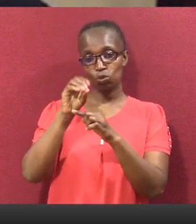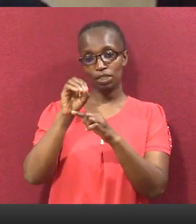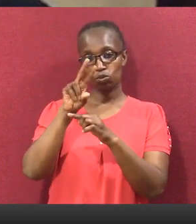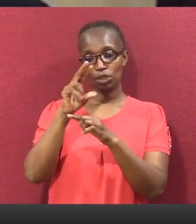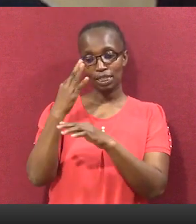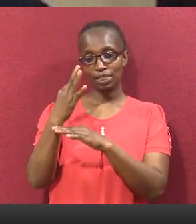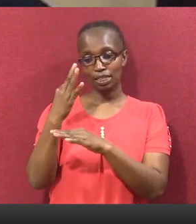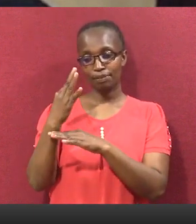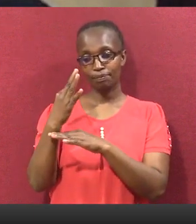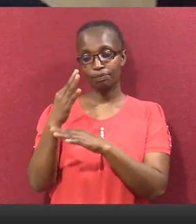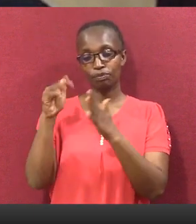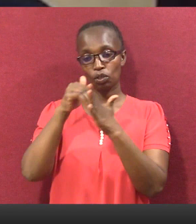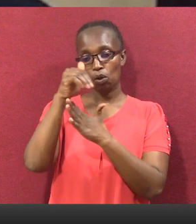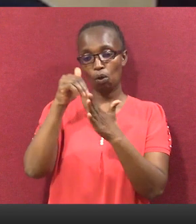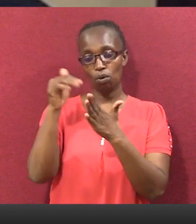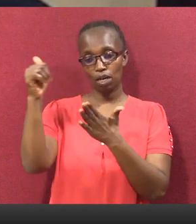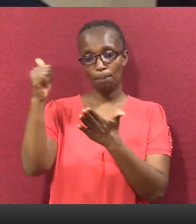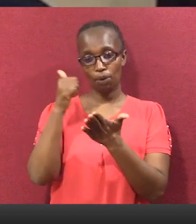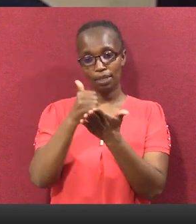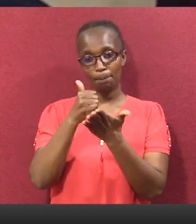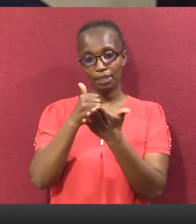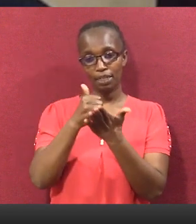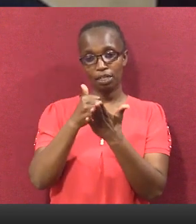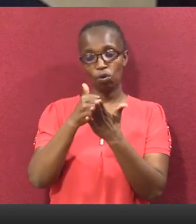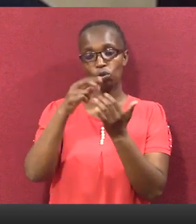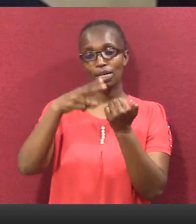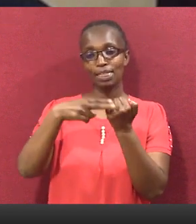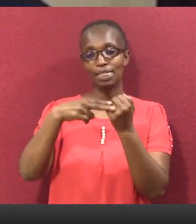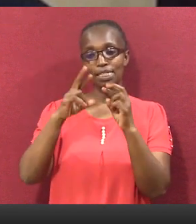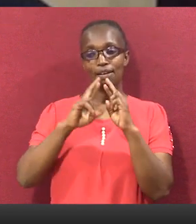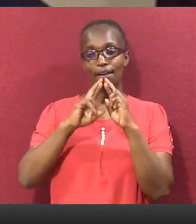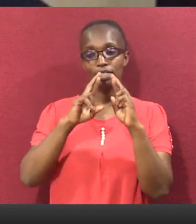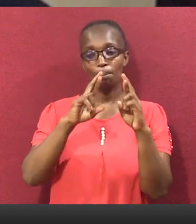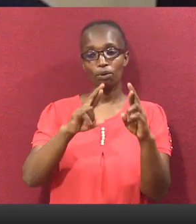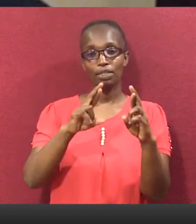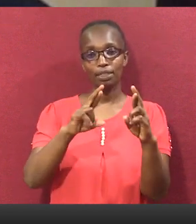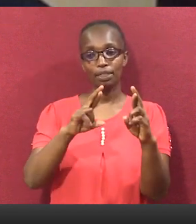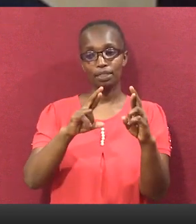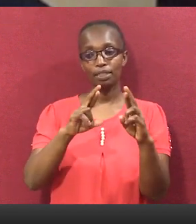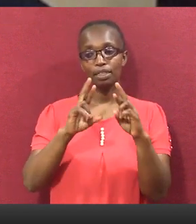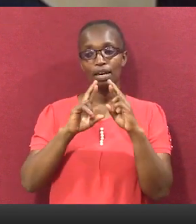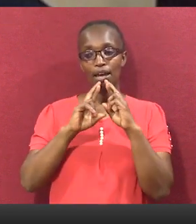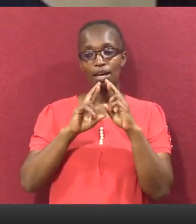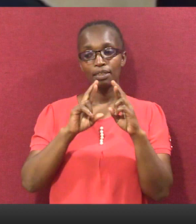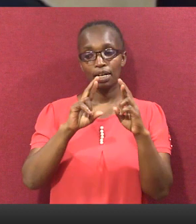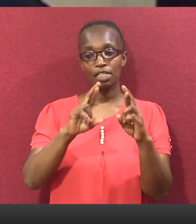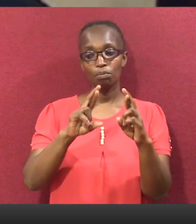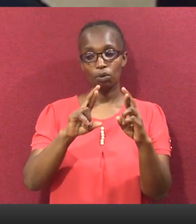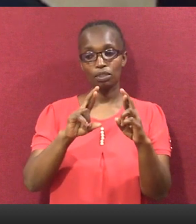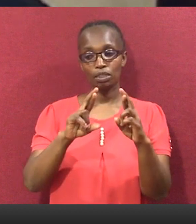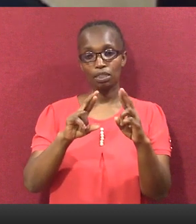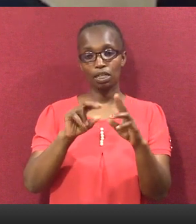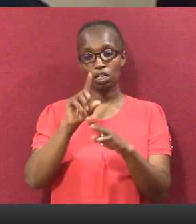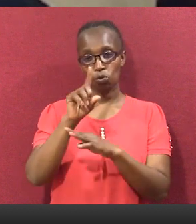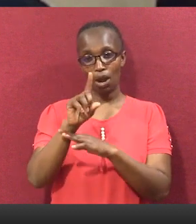of 2023 all the respondents in 101 of 2023 with the exception of the seventh respondent rules